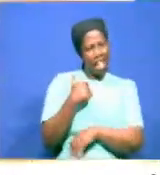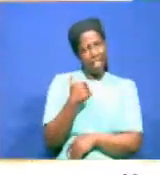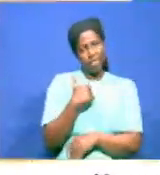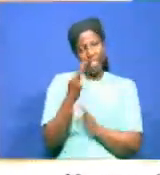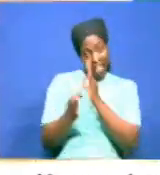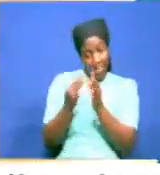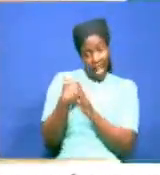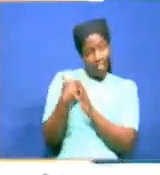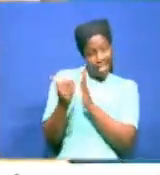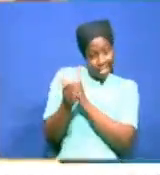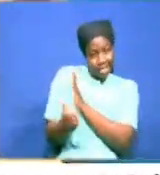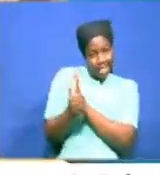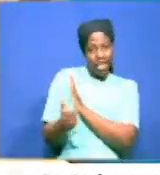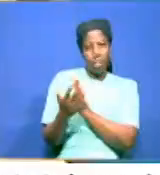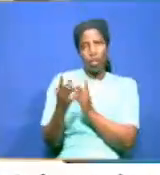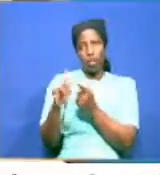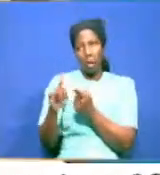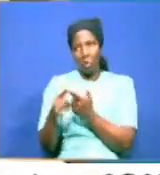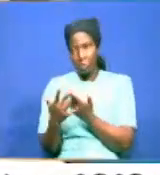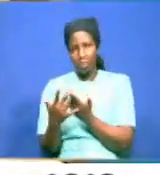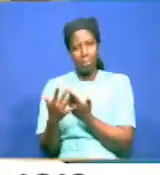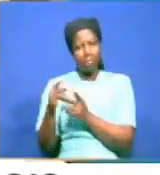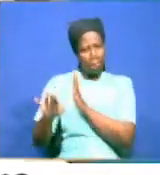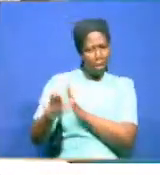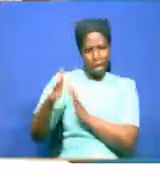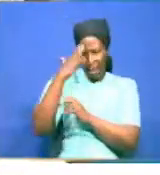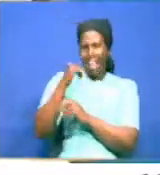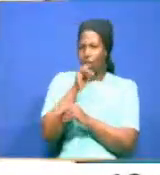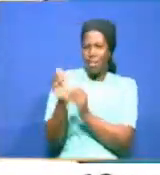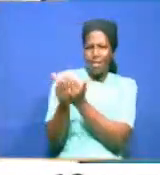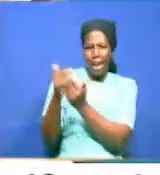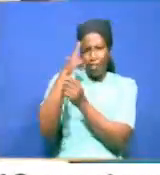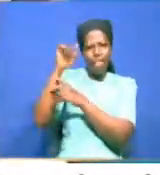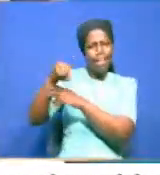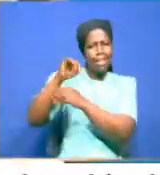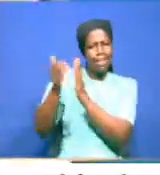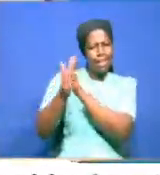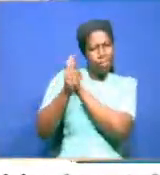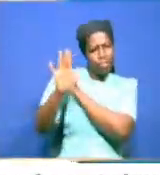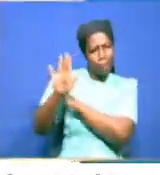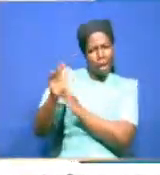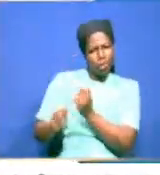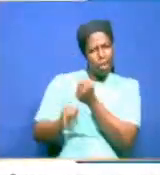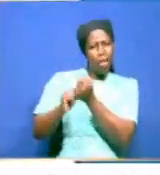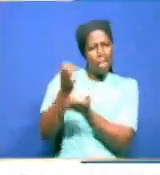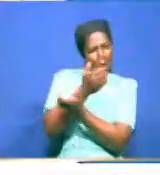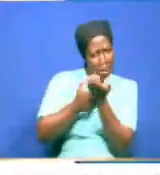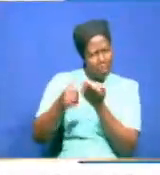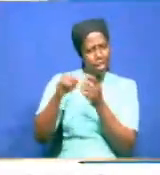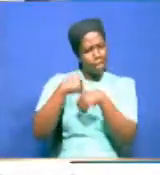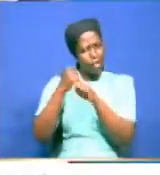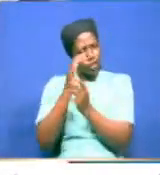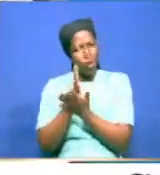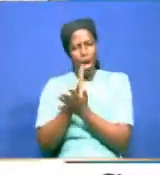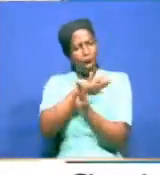have the ability to sow, why don't we nurture the talent that they have for the purpose of our economy, for the purpose of ensuring that no